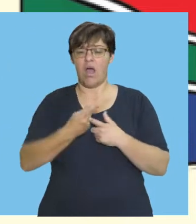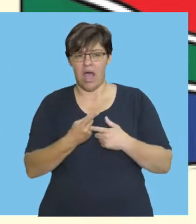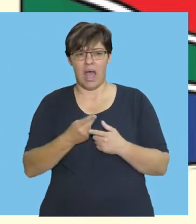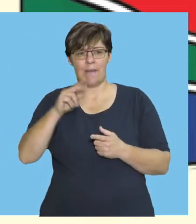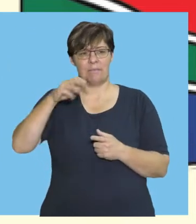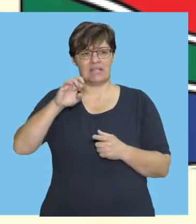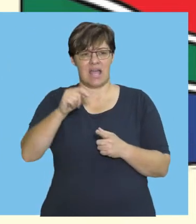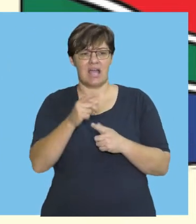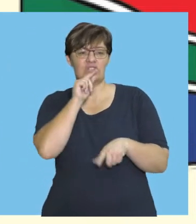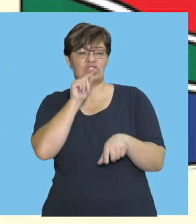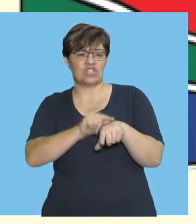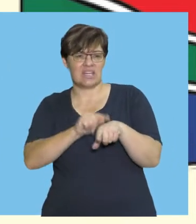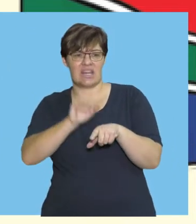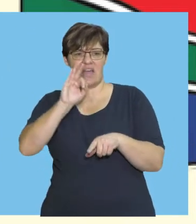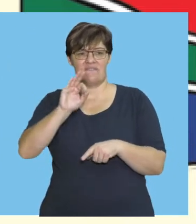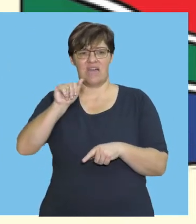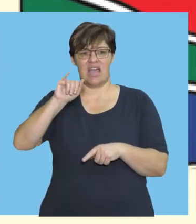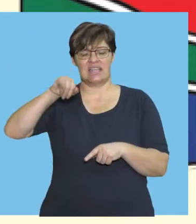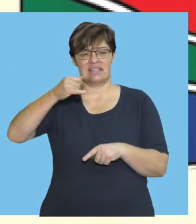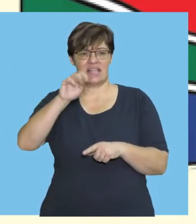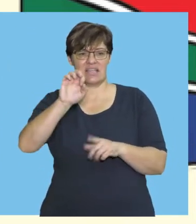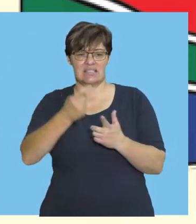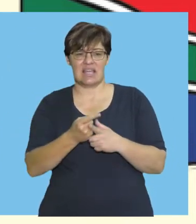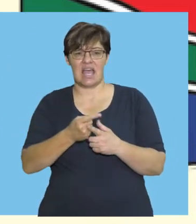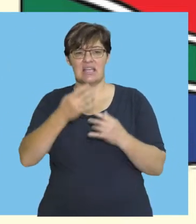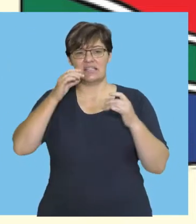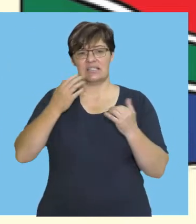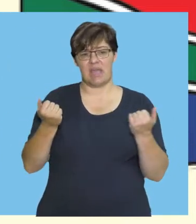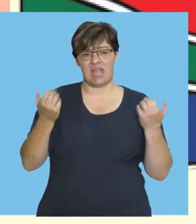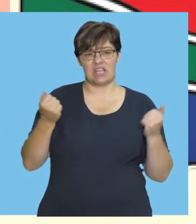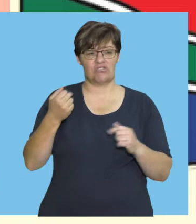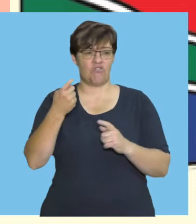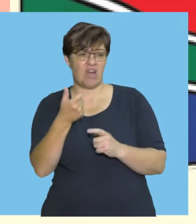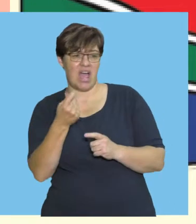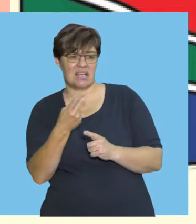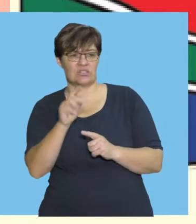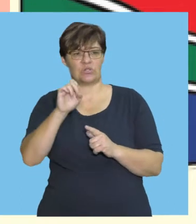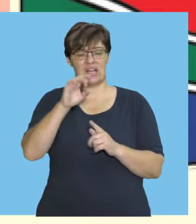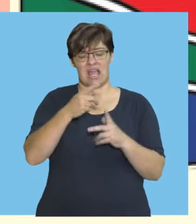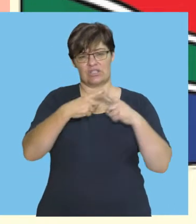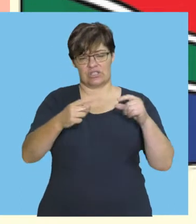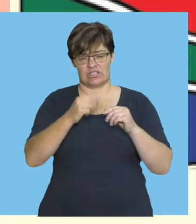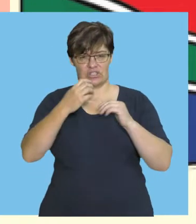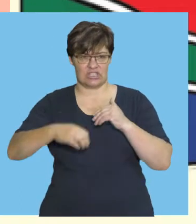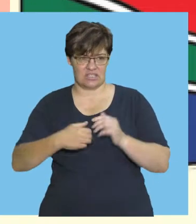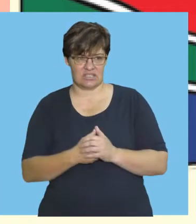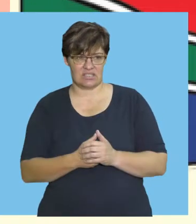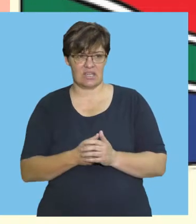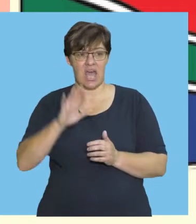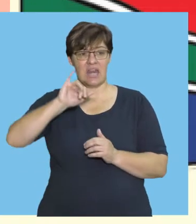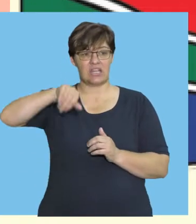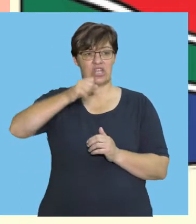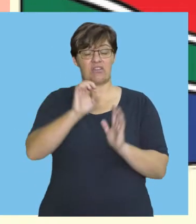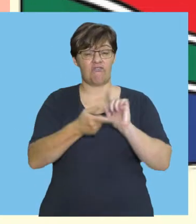chicken fajitas with Spanish rice and tortilla chips with cheese dip. Rajat, whose family was from